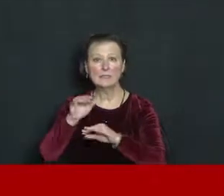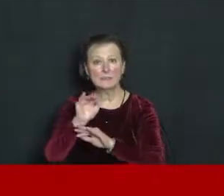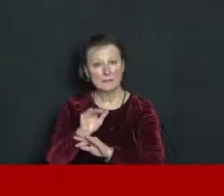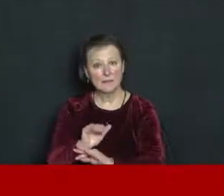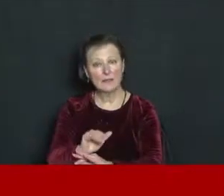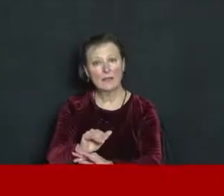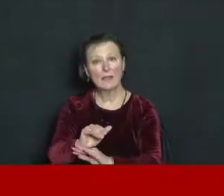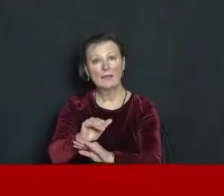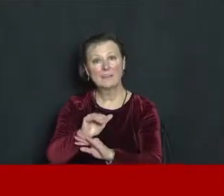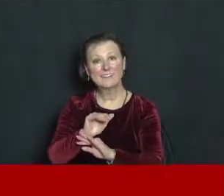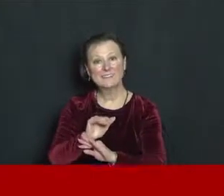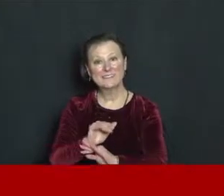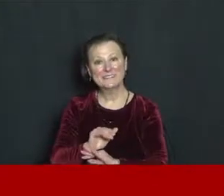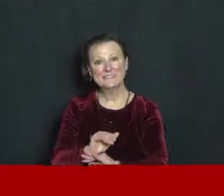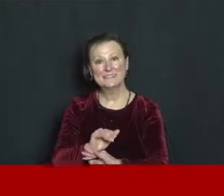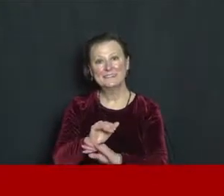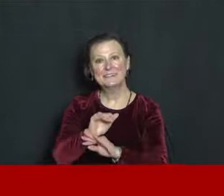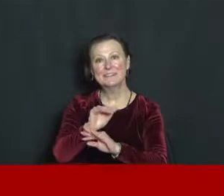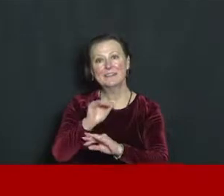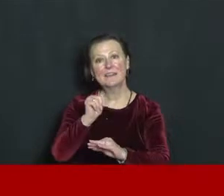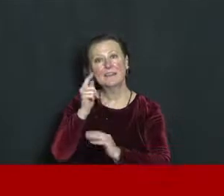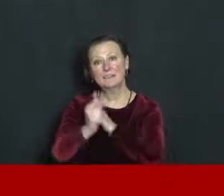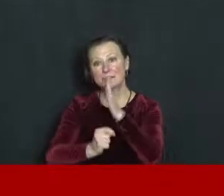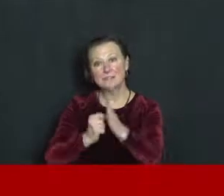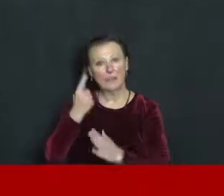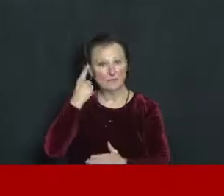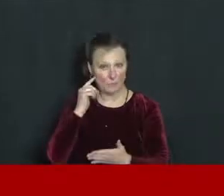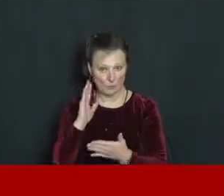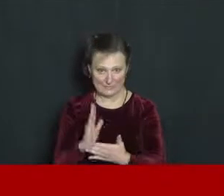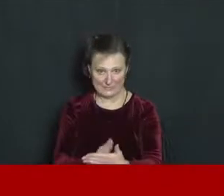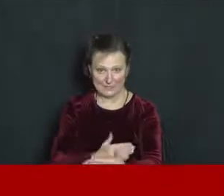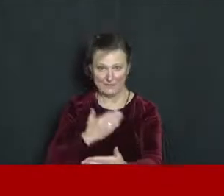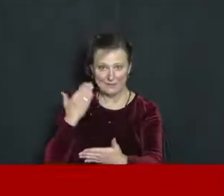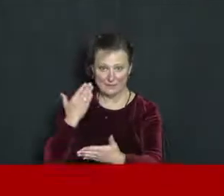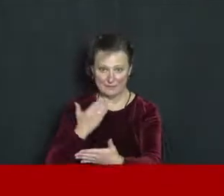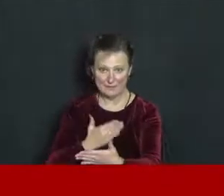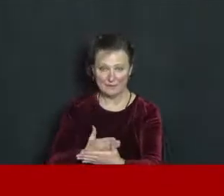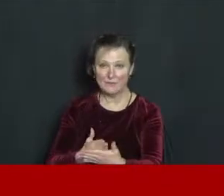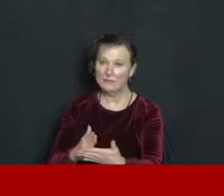holy night, a time for